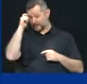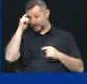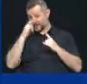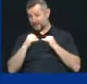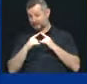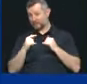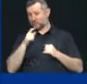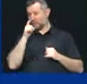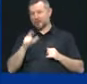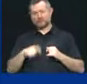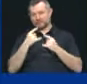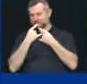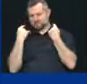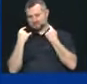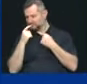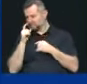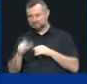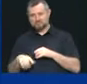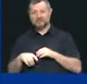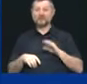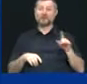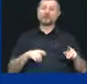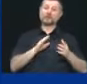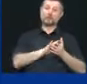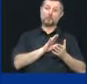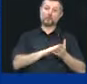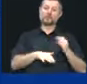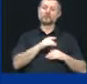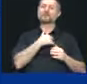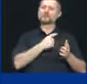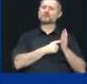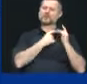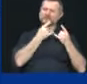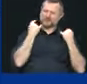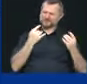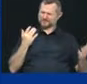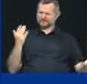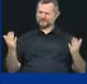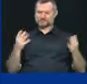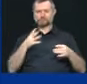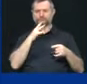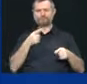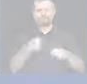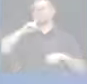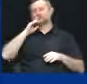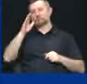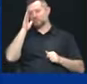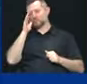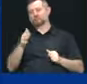have to wear a mask. You send your child to school, they have to wear a mask, even outside.